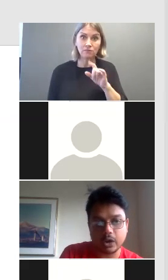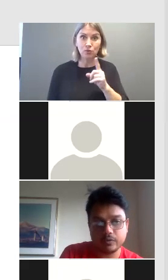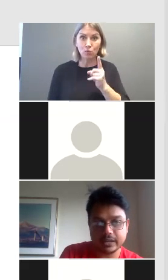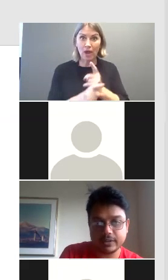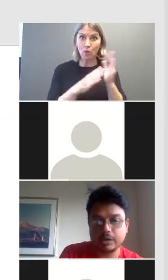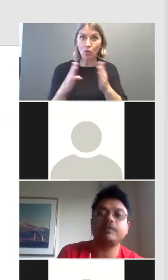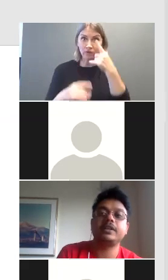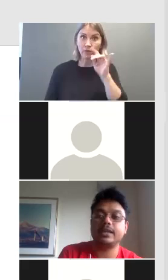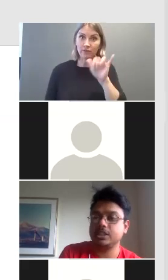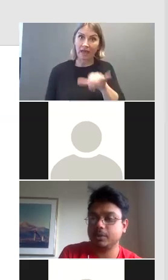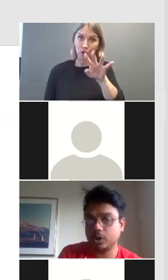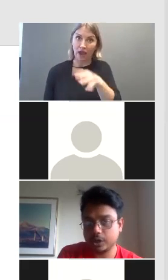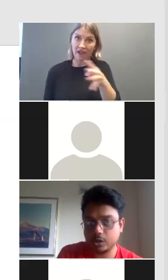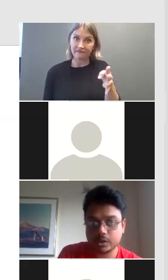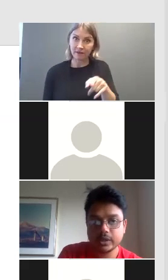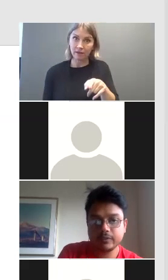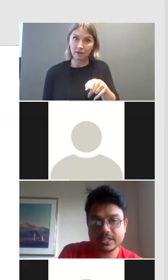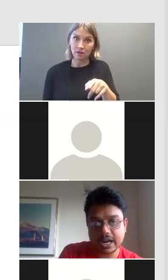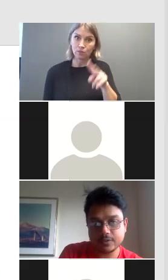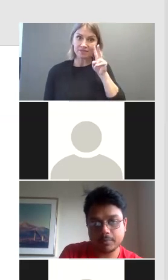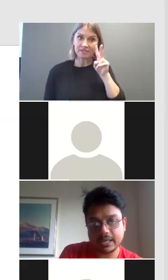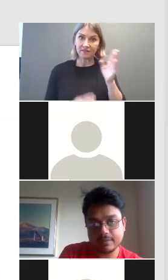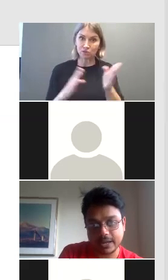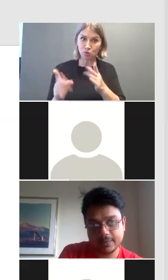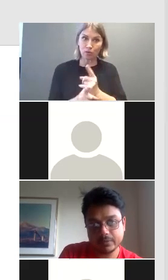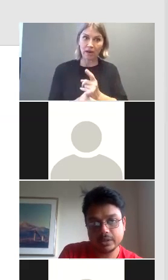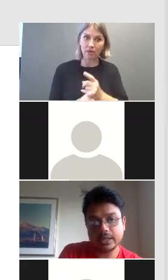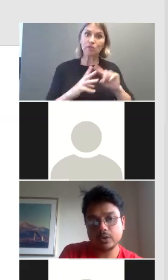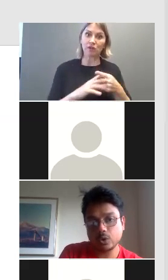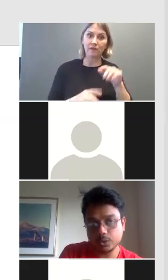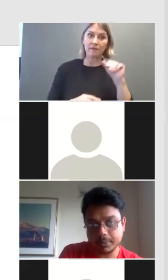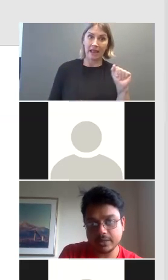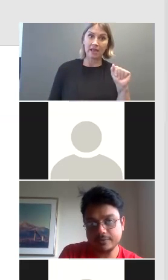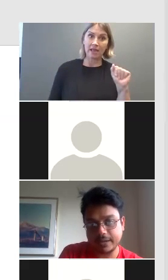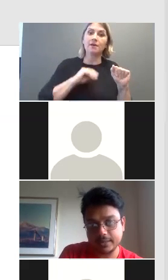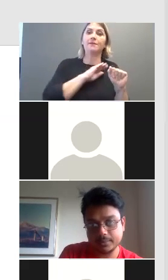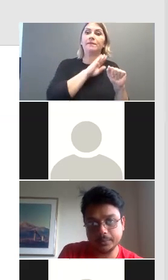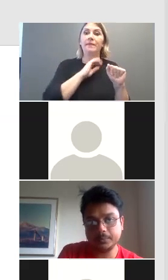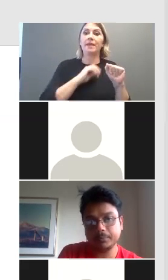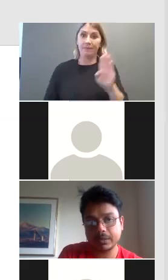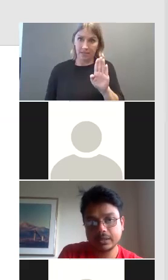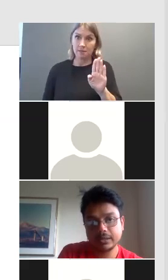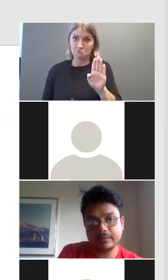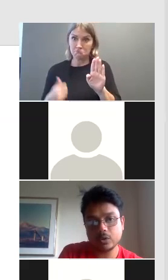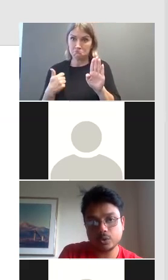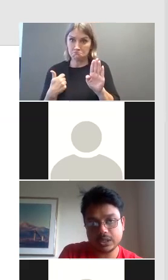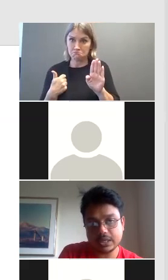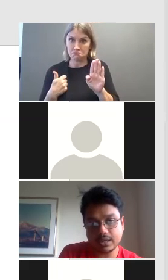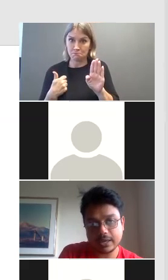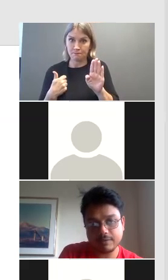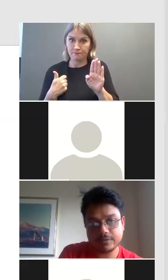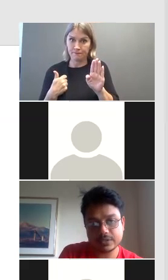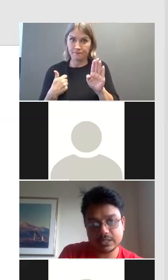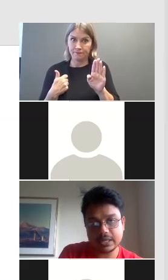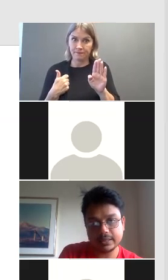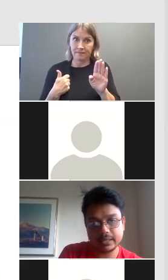let's look at how we can figure out if it's a legitimate ordering or not. We start from A, fine. Then we go to B, fine. Then we go to